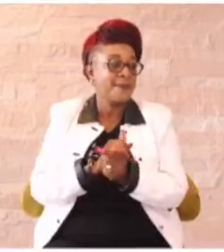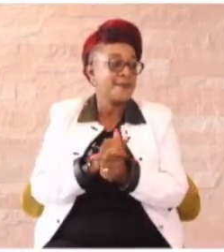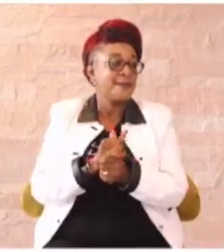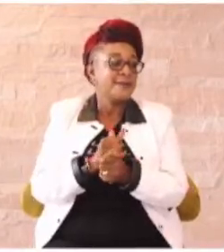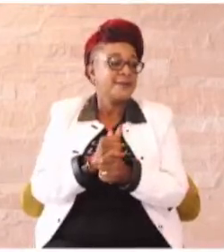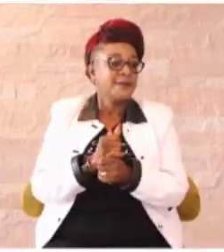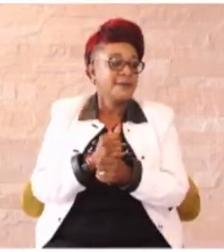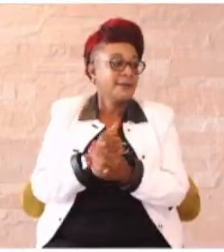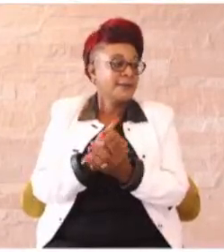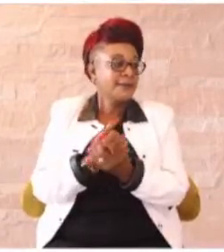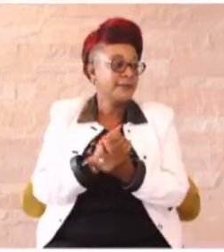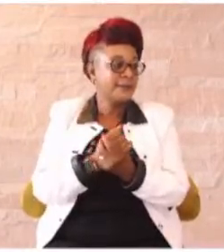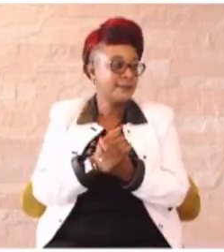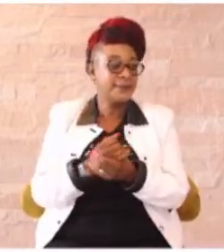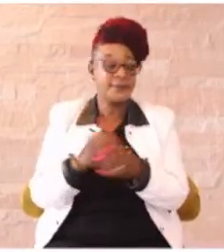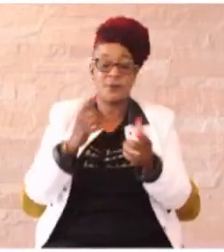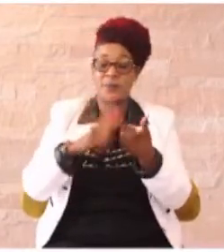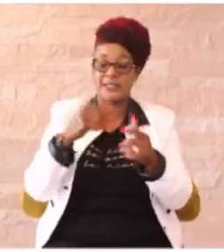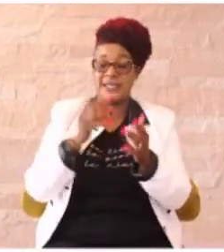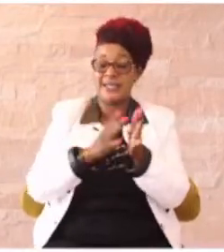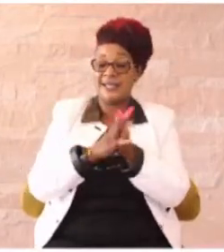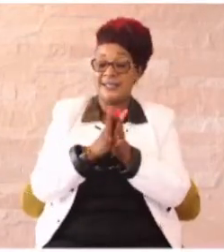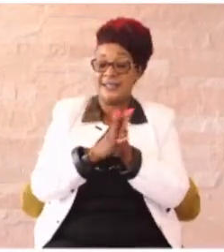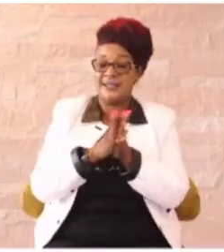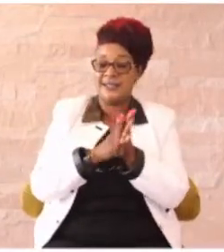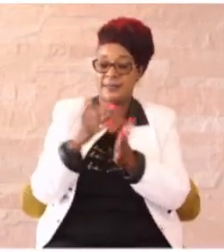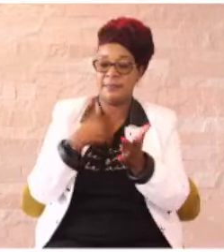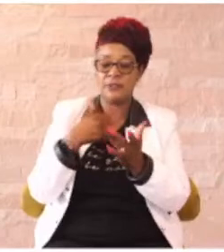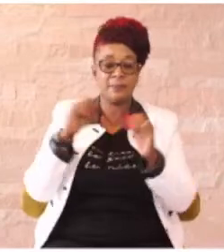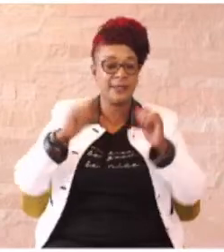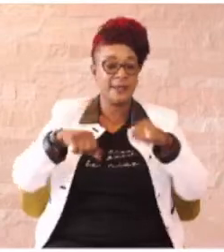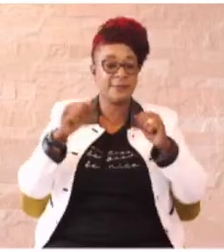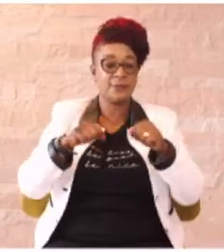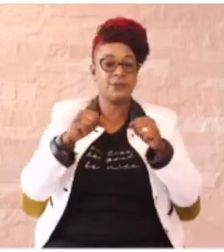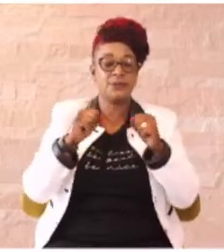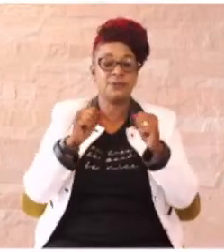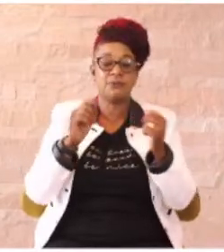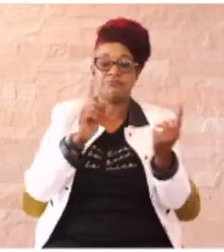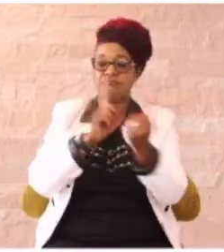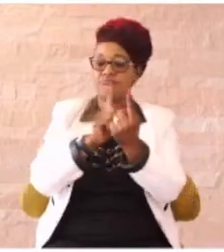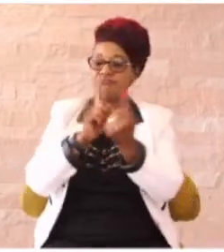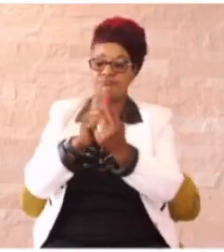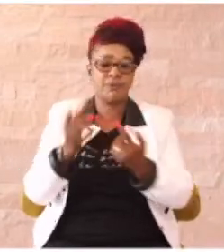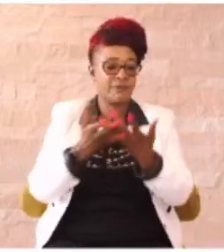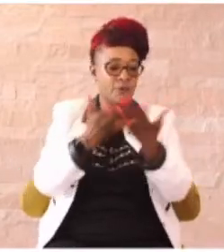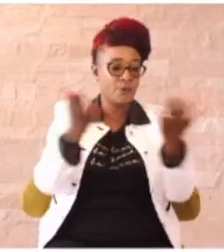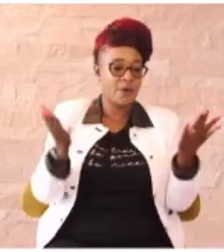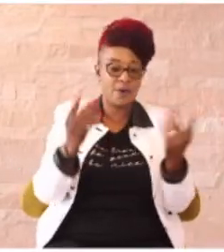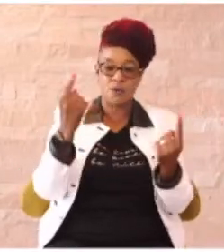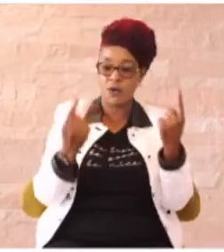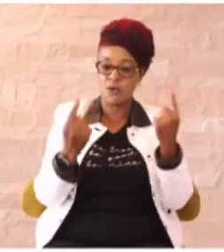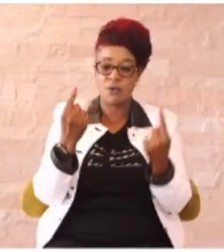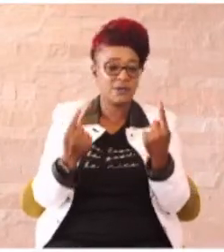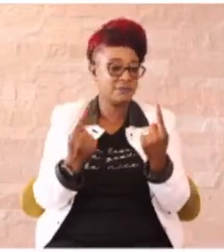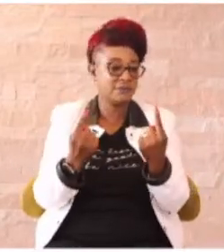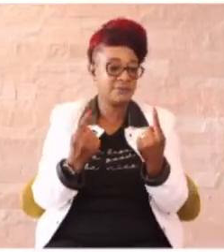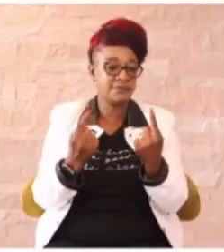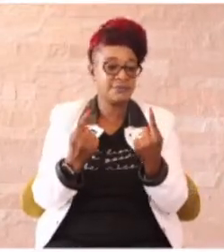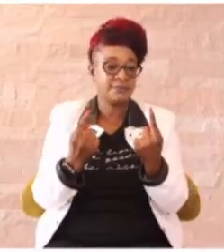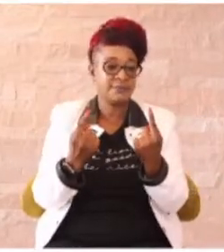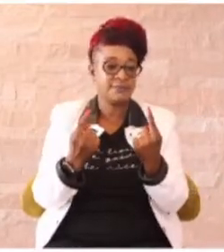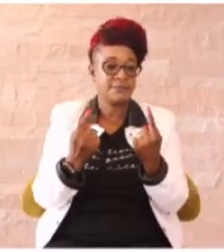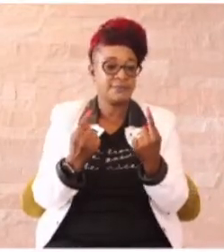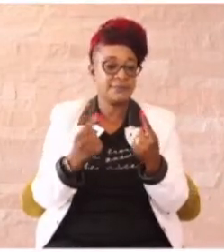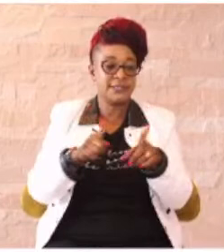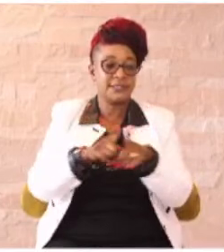What excited me was to be able to meet everybody one-on-one and